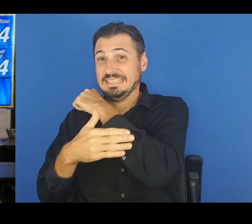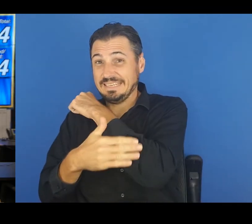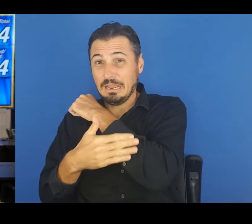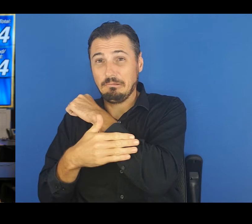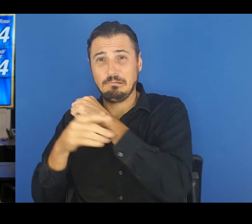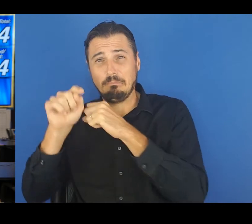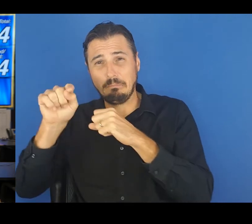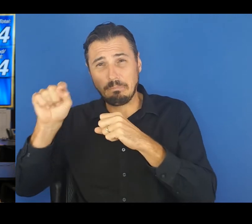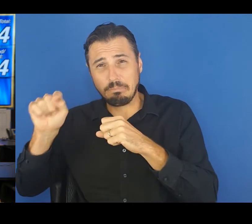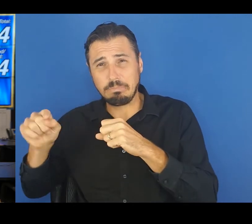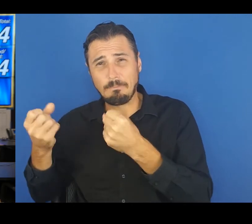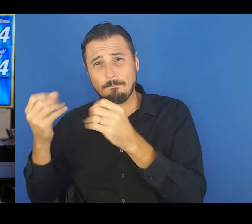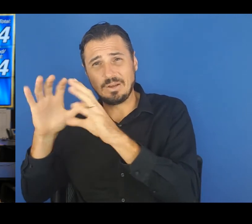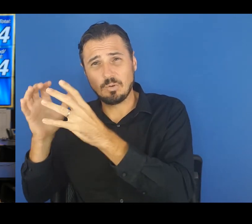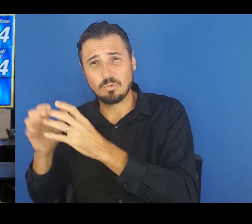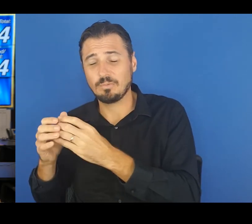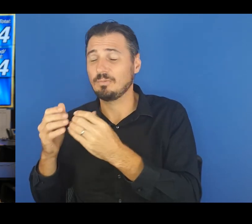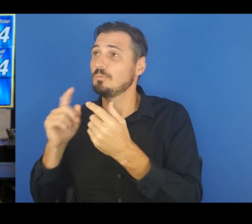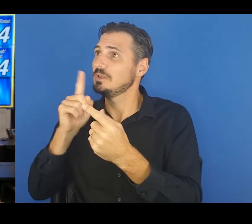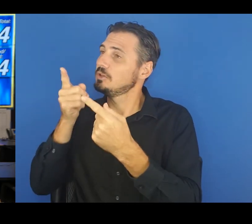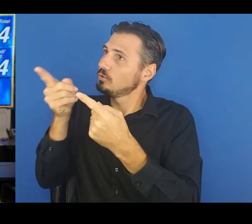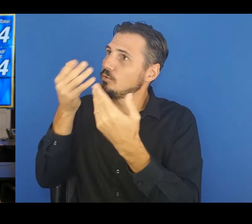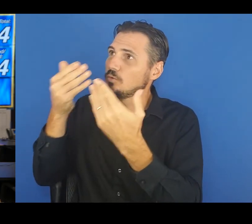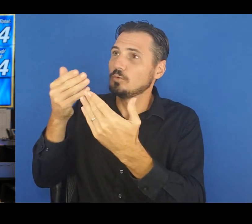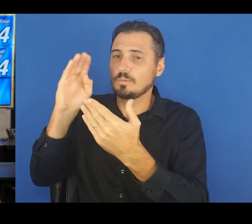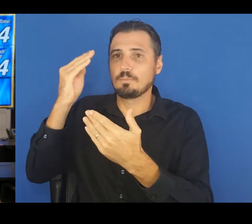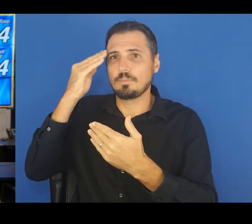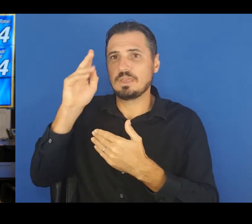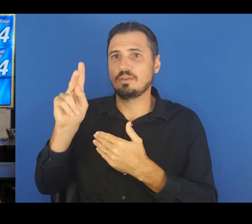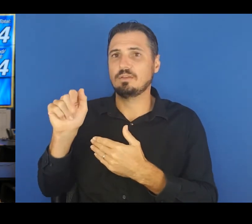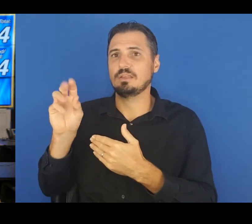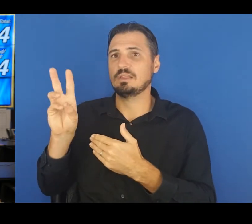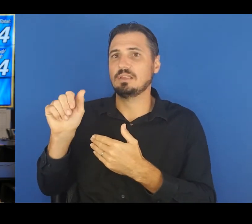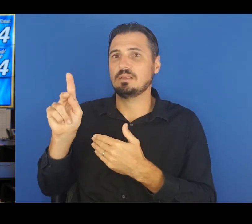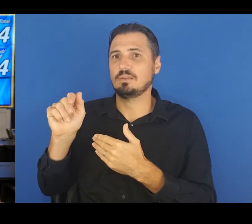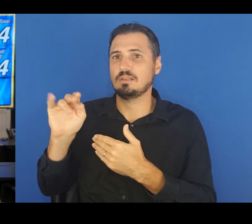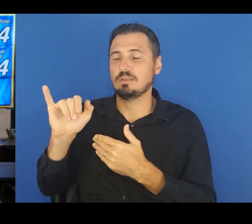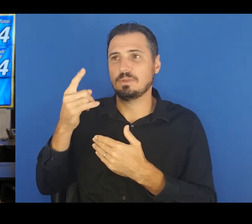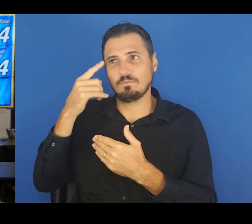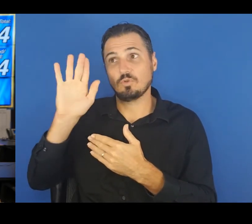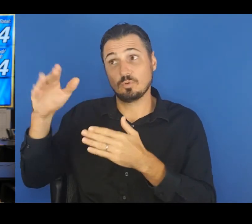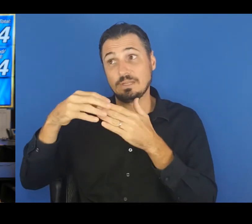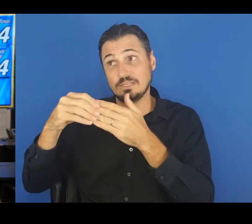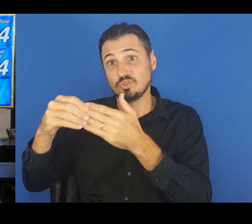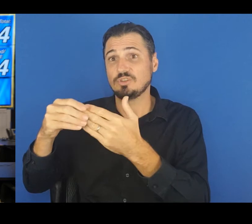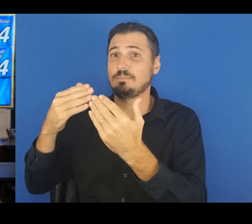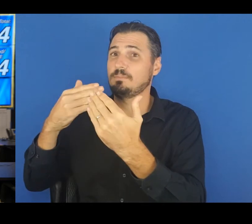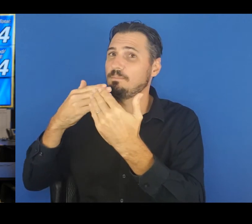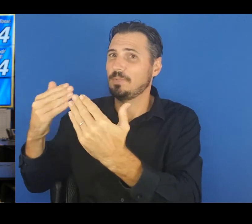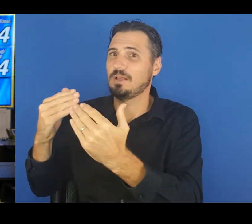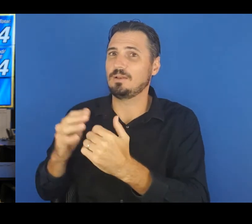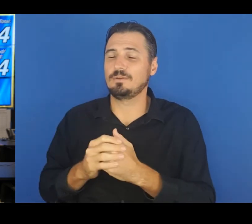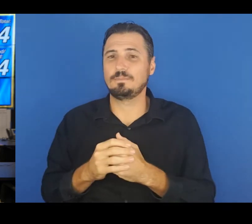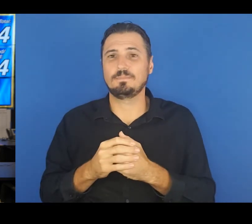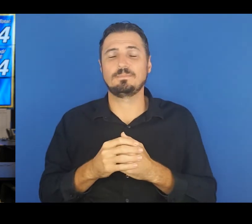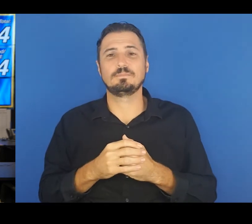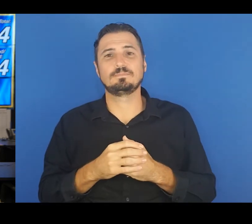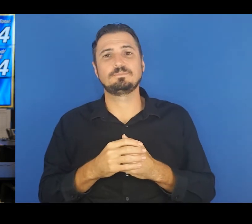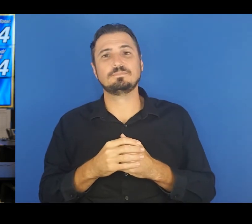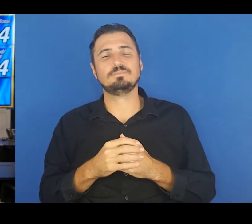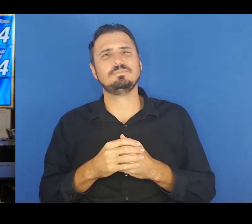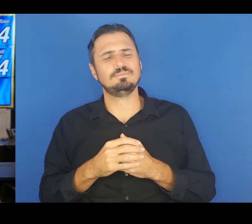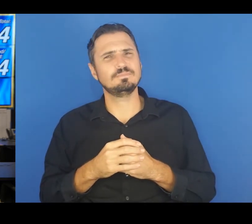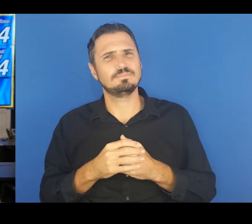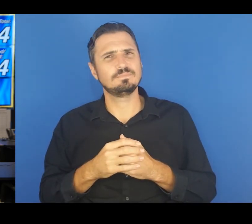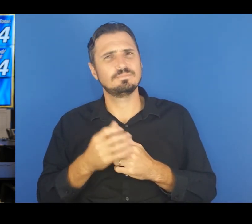in the county's many departments, and especially you, Mayor Kawakami, for your leadership. Mahalo.